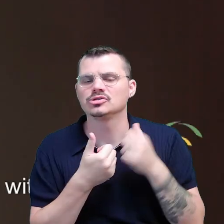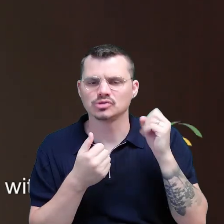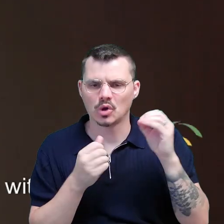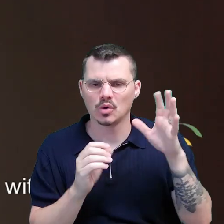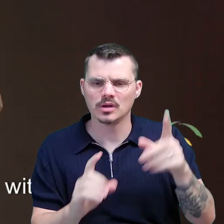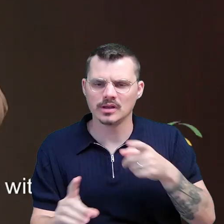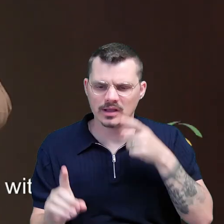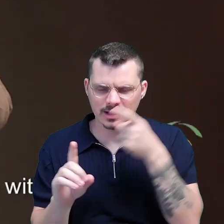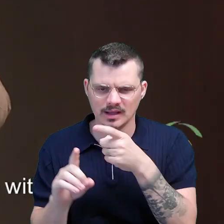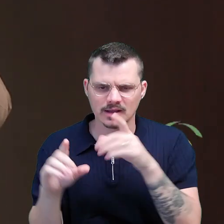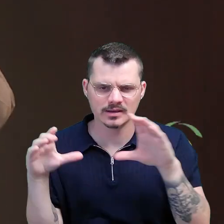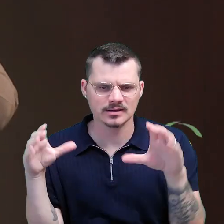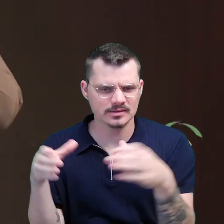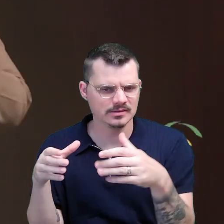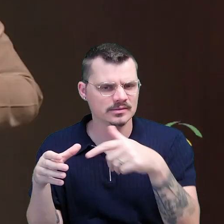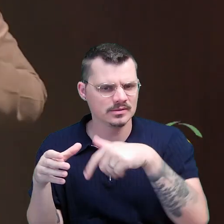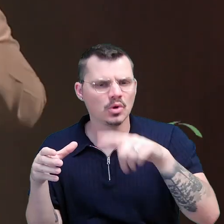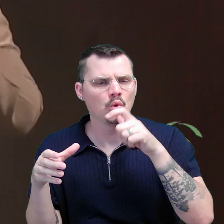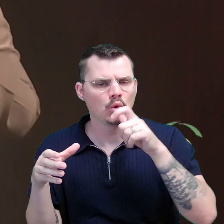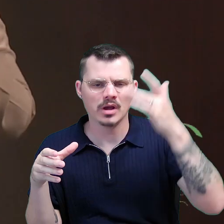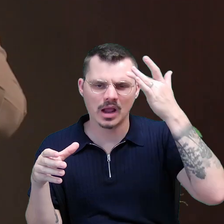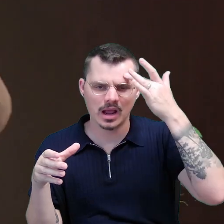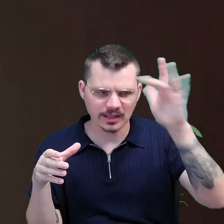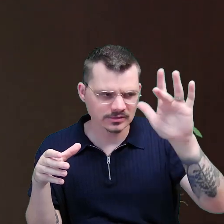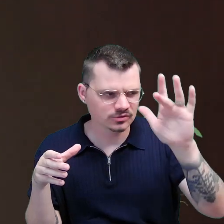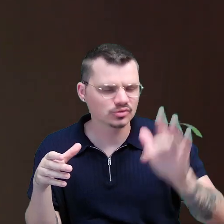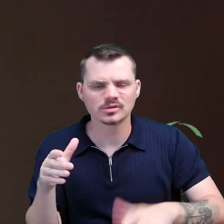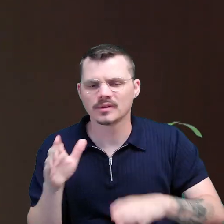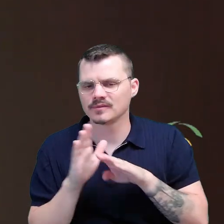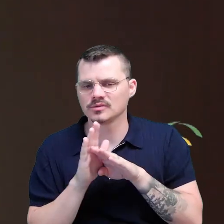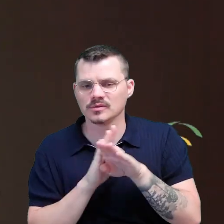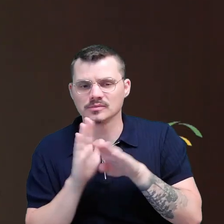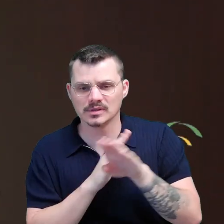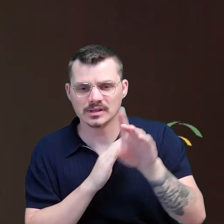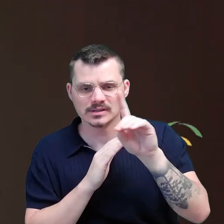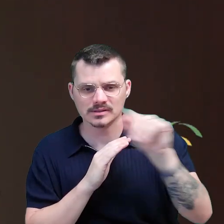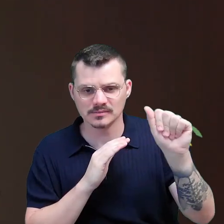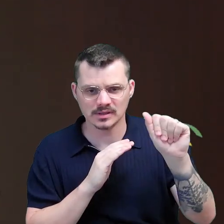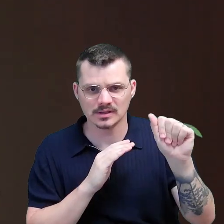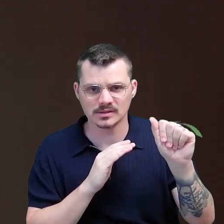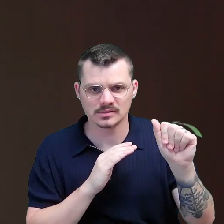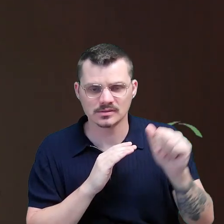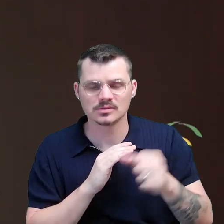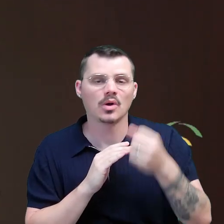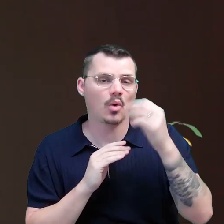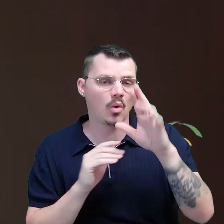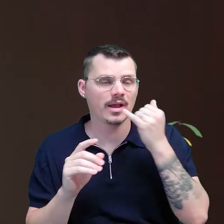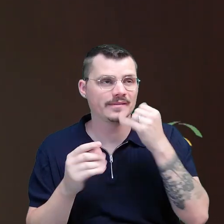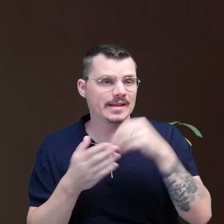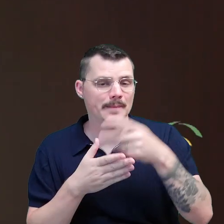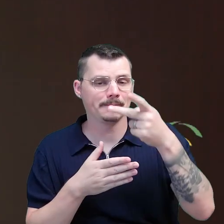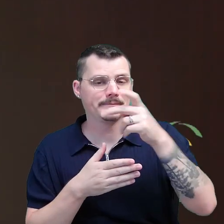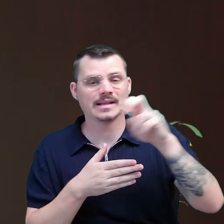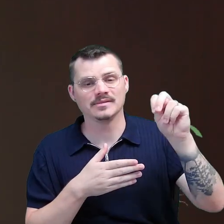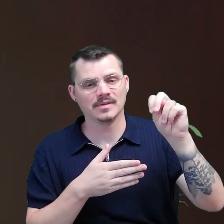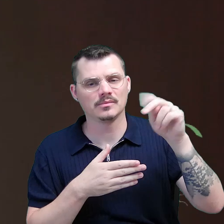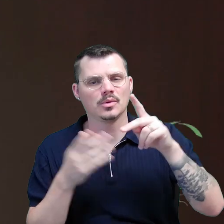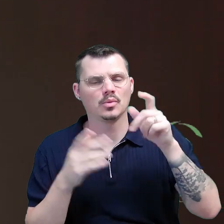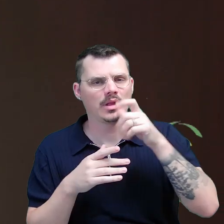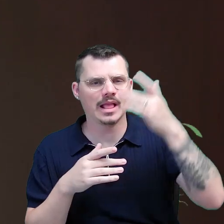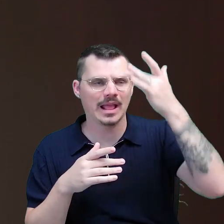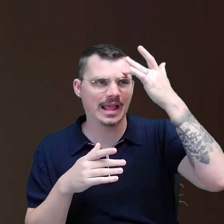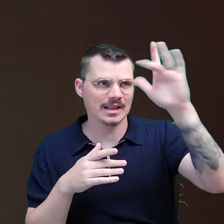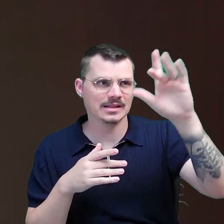selected demographic, people with intellectual and or developmental disabilities, or if you're in Pennsylvania, people with